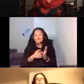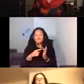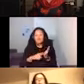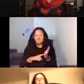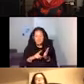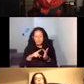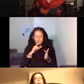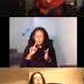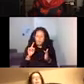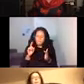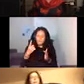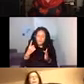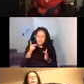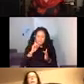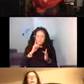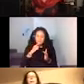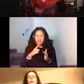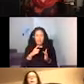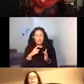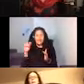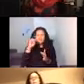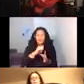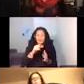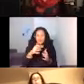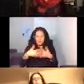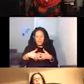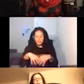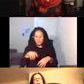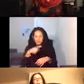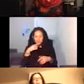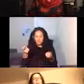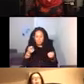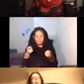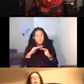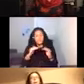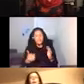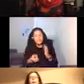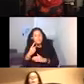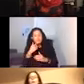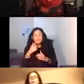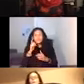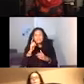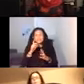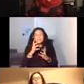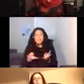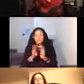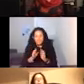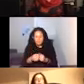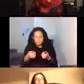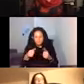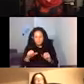first female aeronautical engineers who went on to chair the Equal Opportunities Commission. Beth